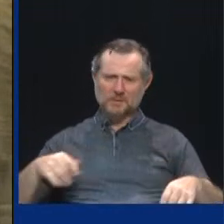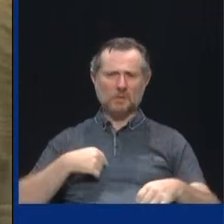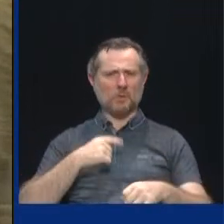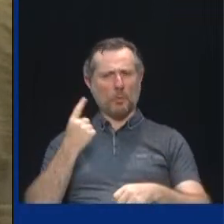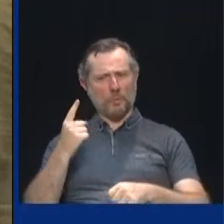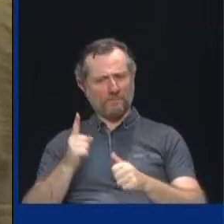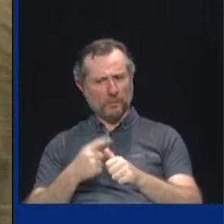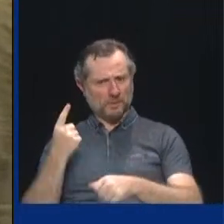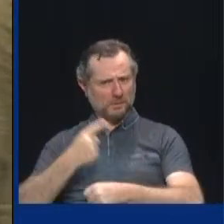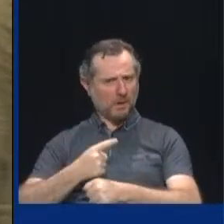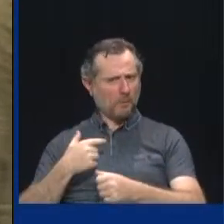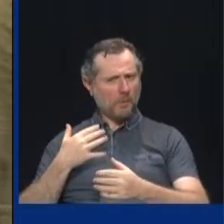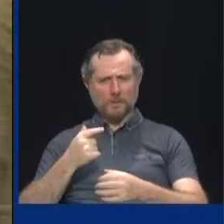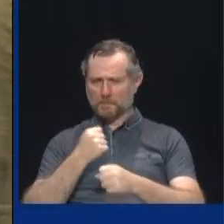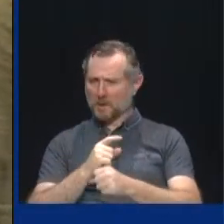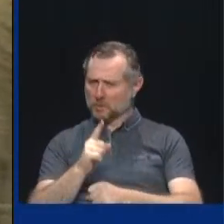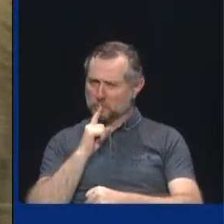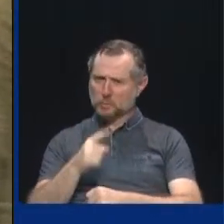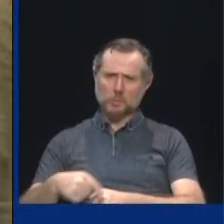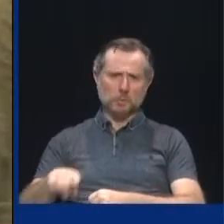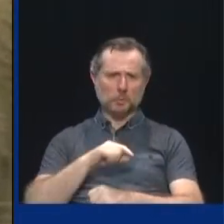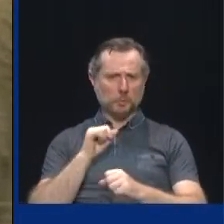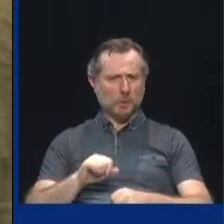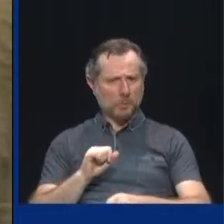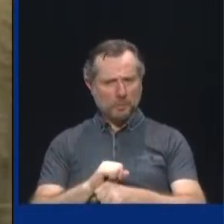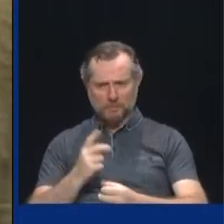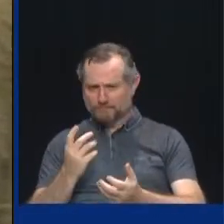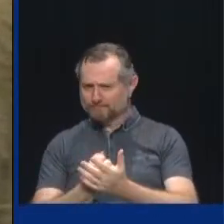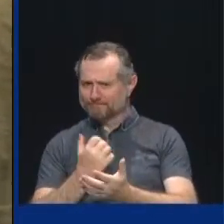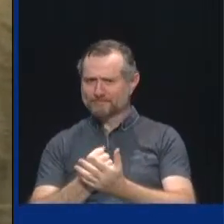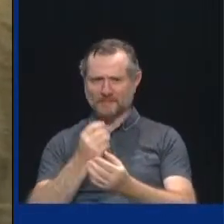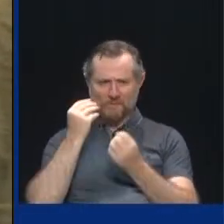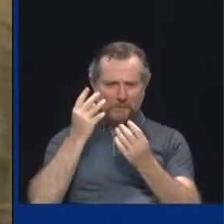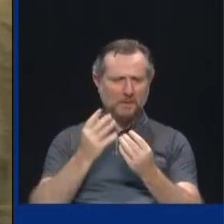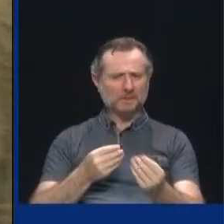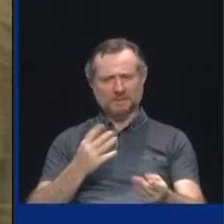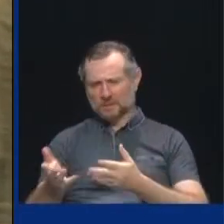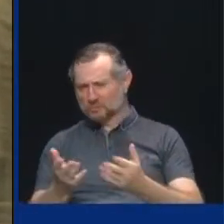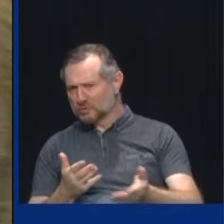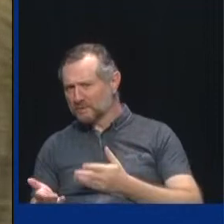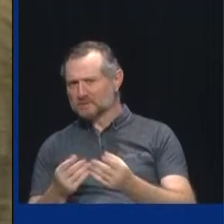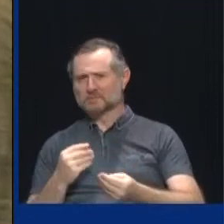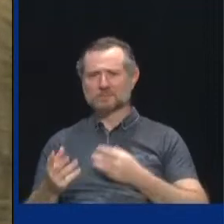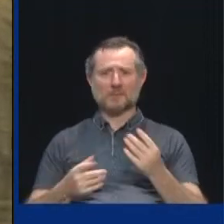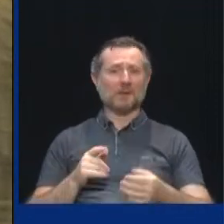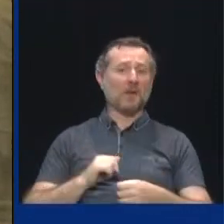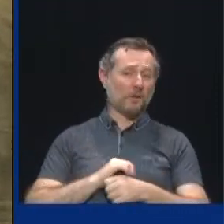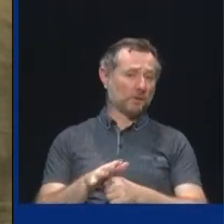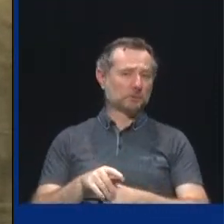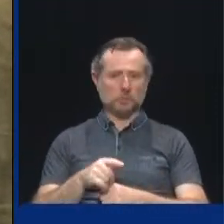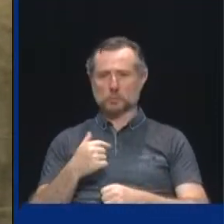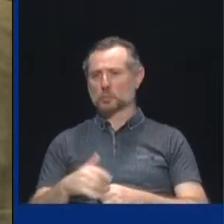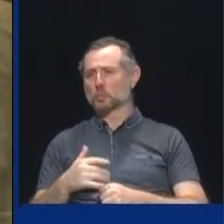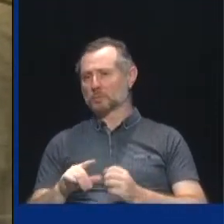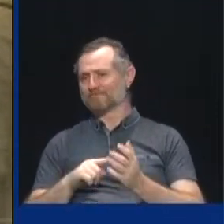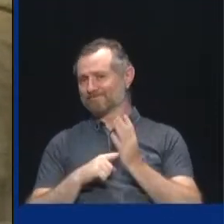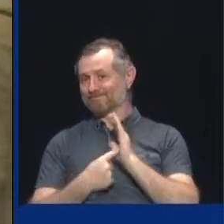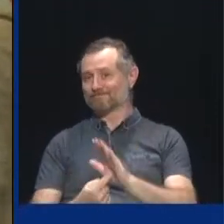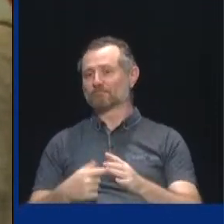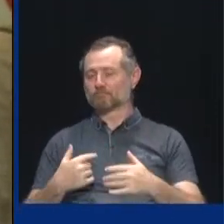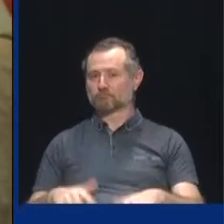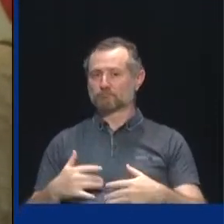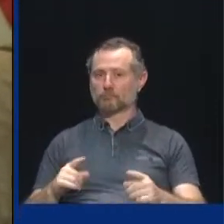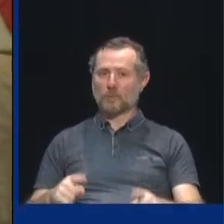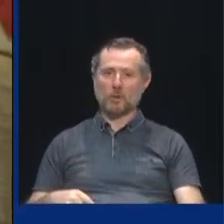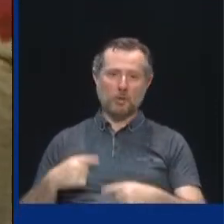critical services and information. The COVID-19 pandemic, we all know, exacerbated long-standing inequities in our